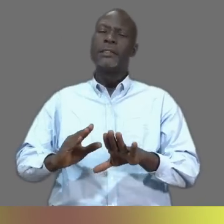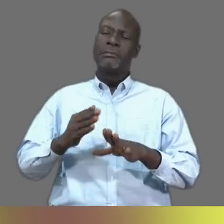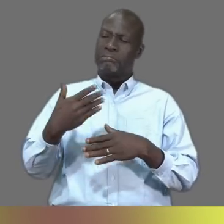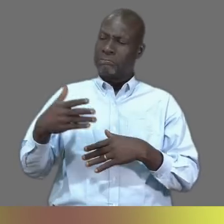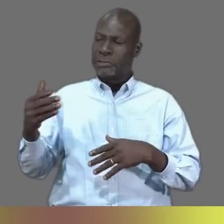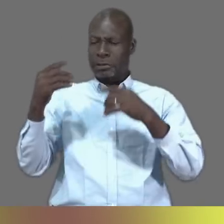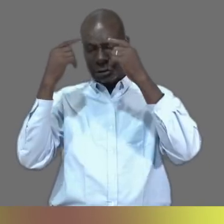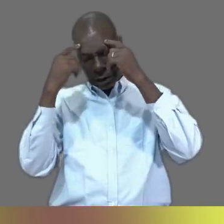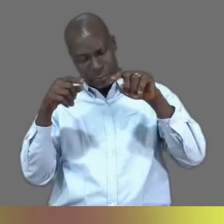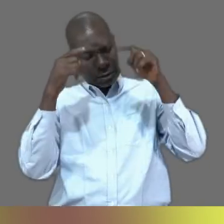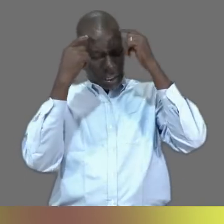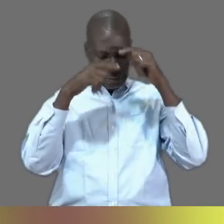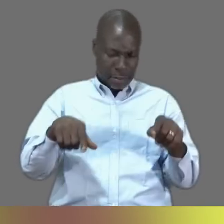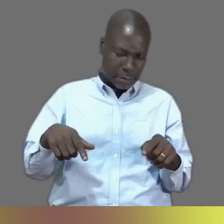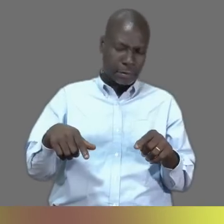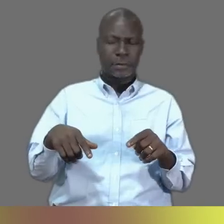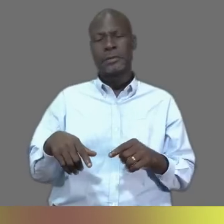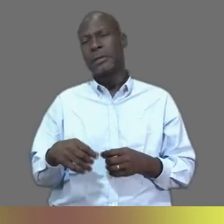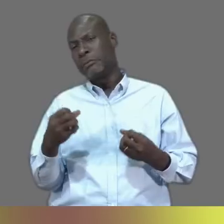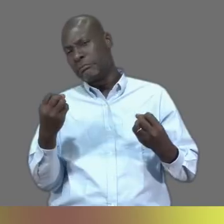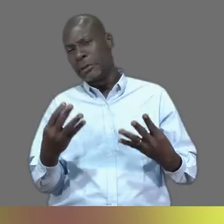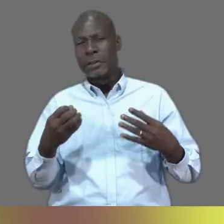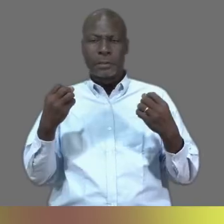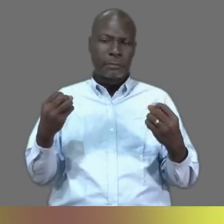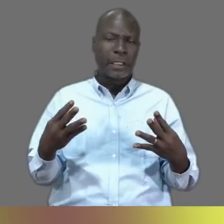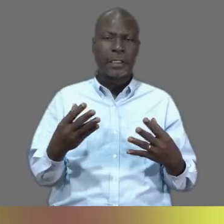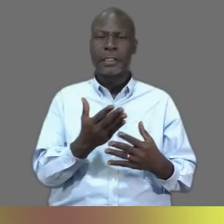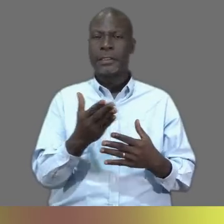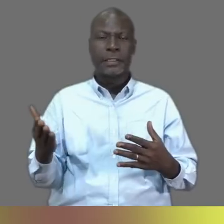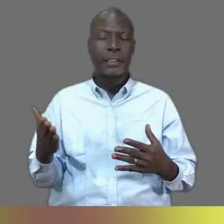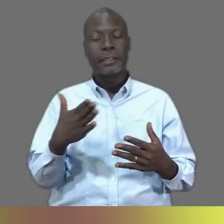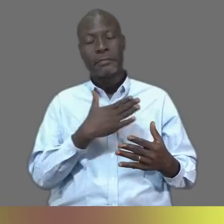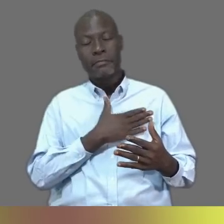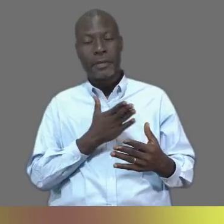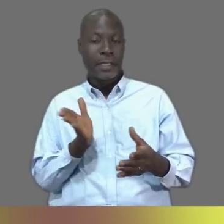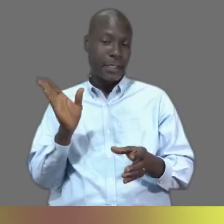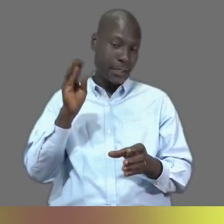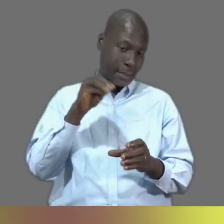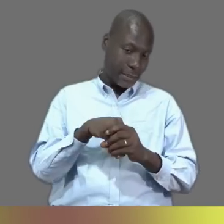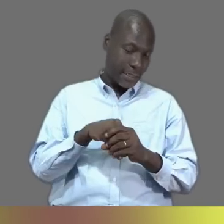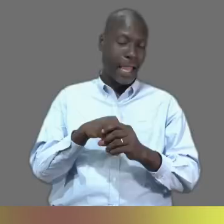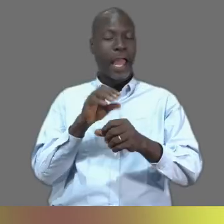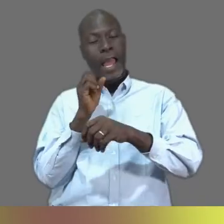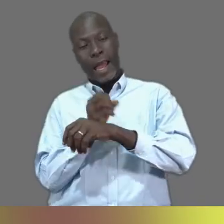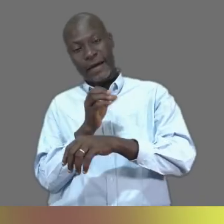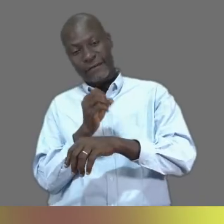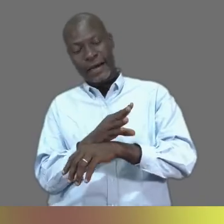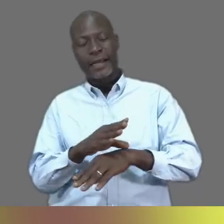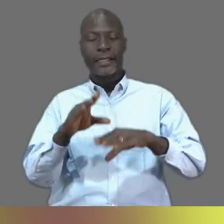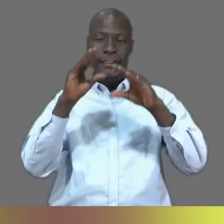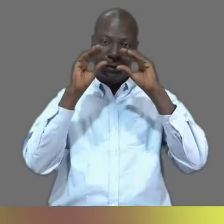a esisie na afei mede afutuo ane enkyerekyere